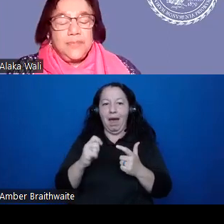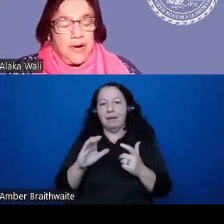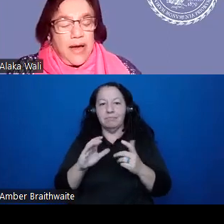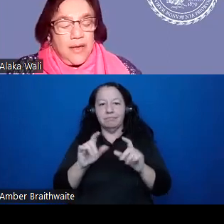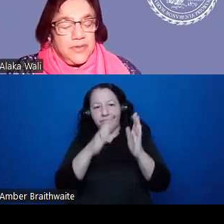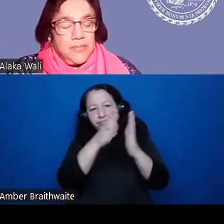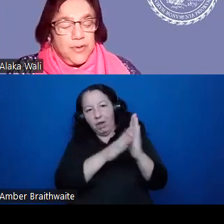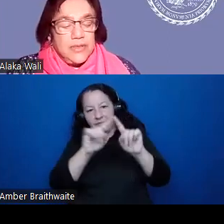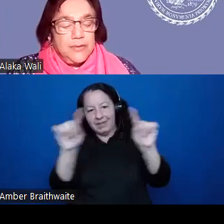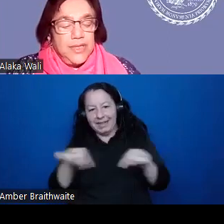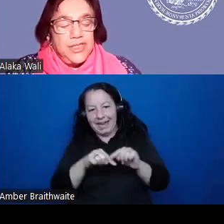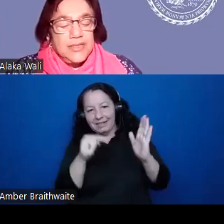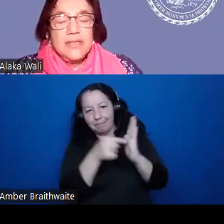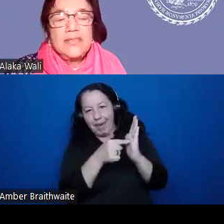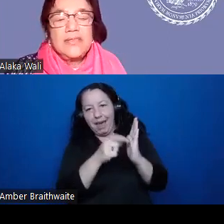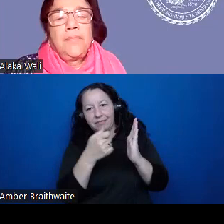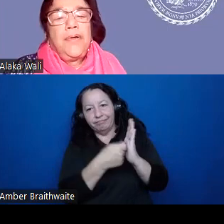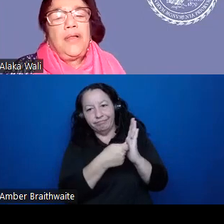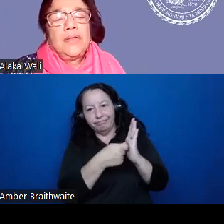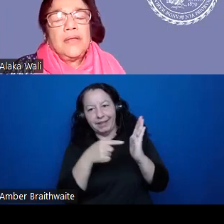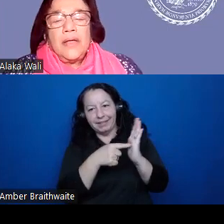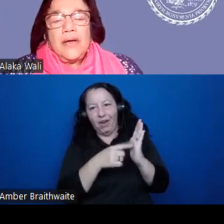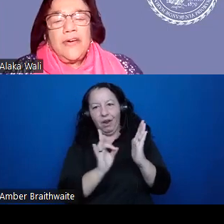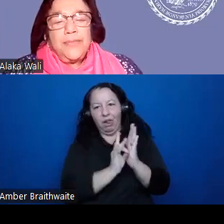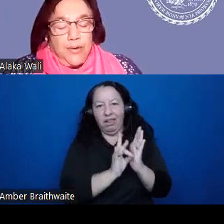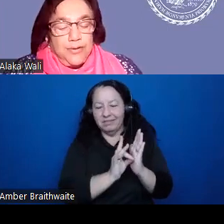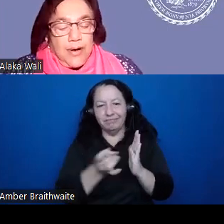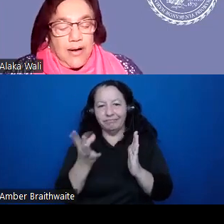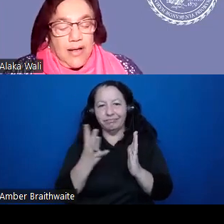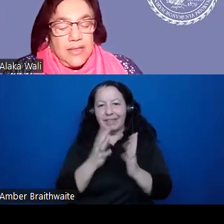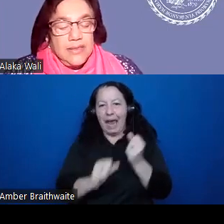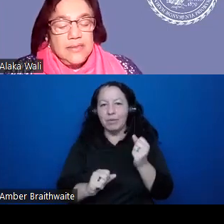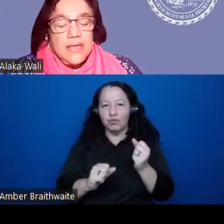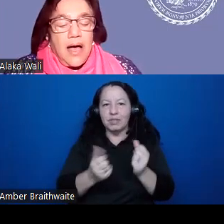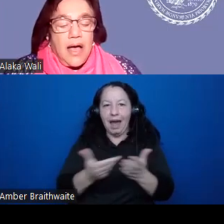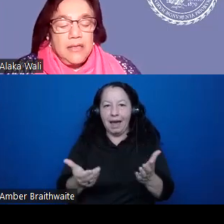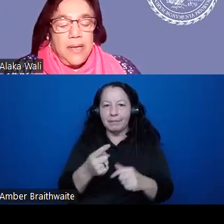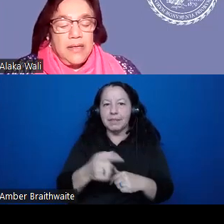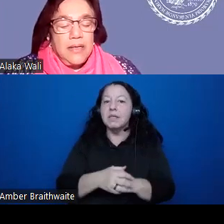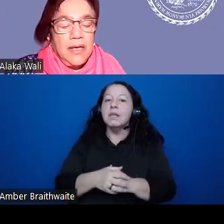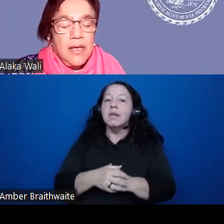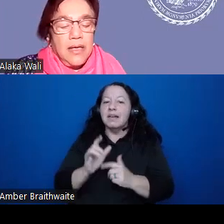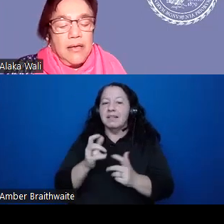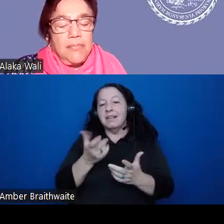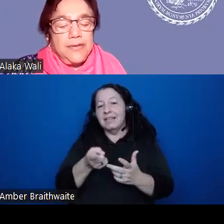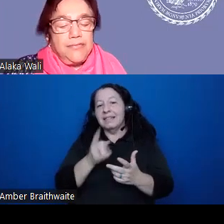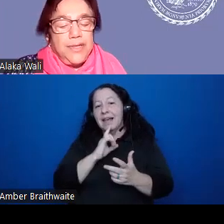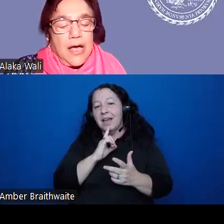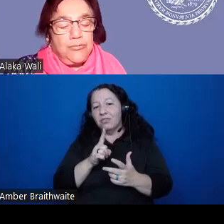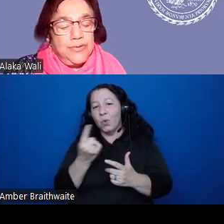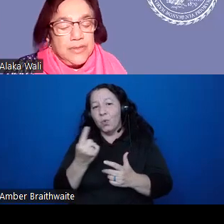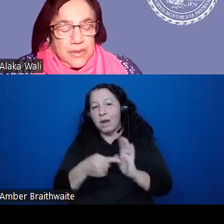This is perhaps the most egregious example from the old hall, and this is a hide painting by